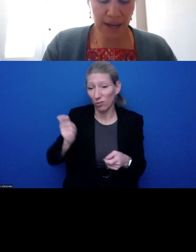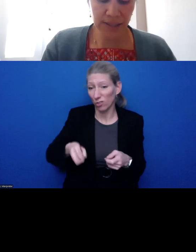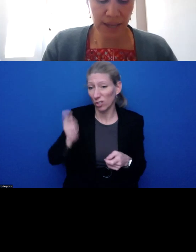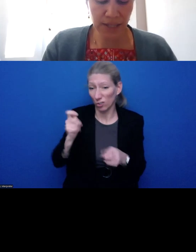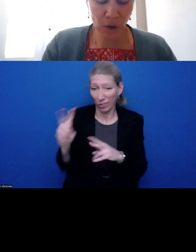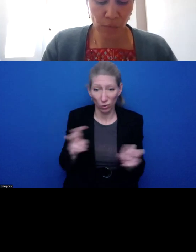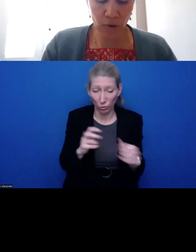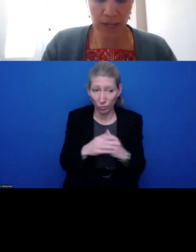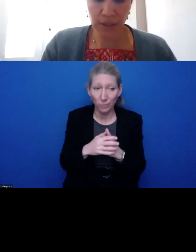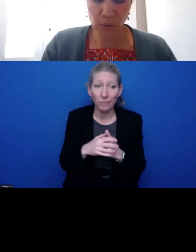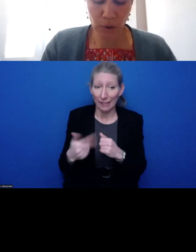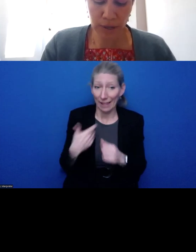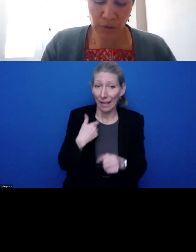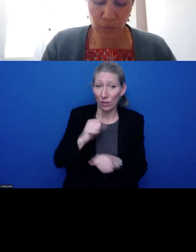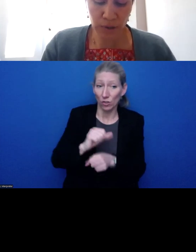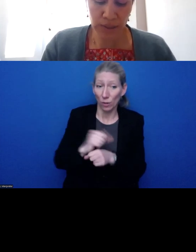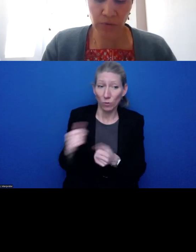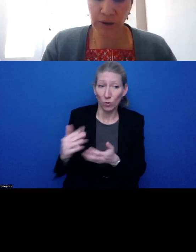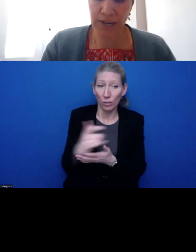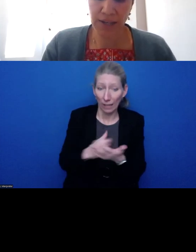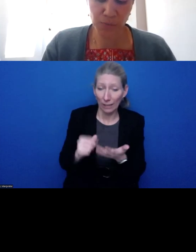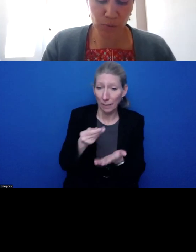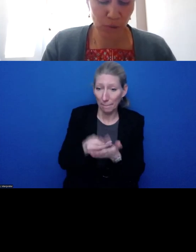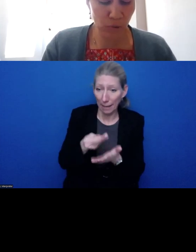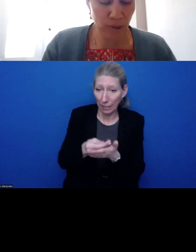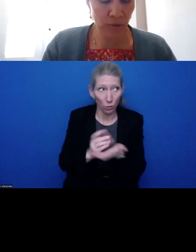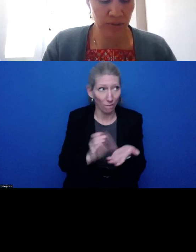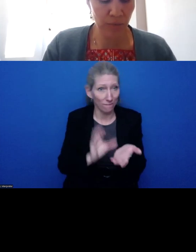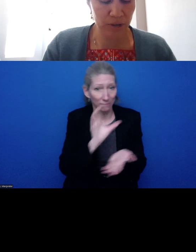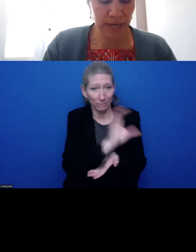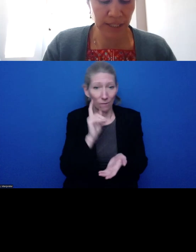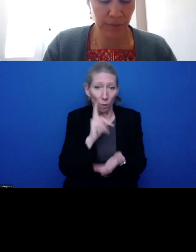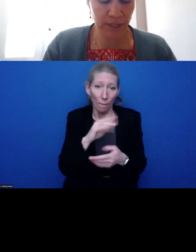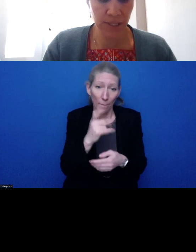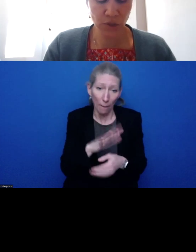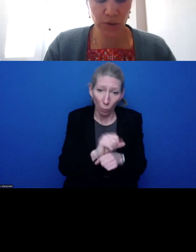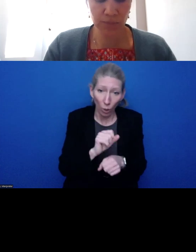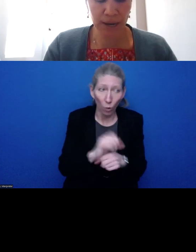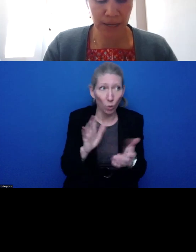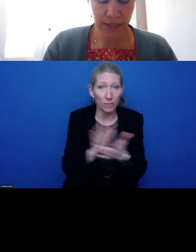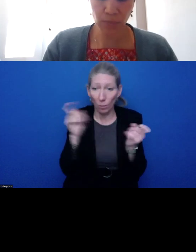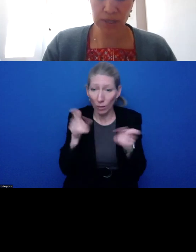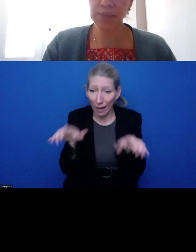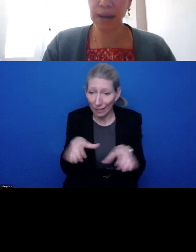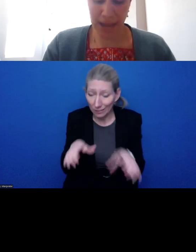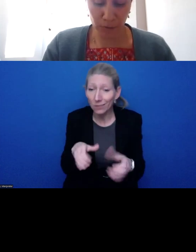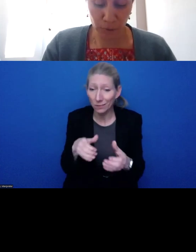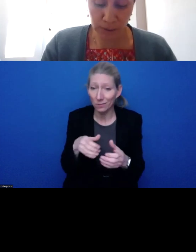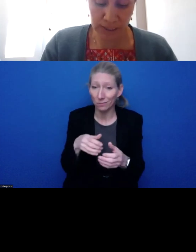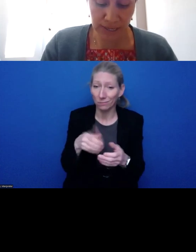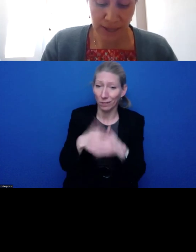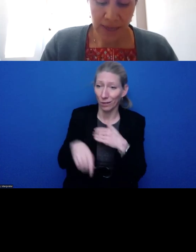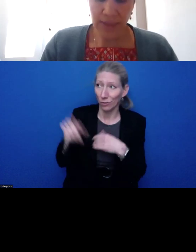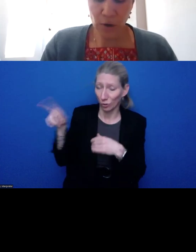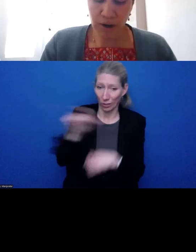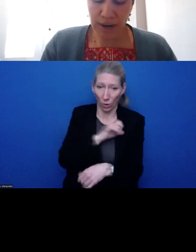They had the task of collecting quotas of money to finance public works or ceremonial activities instructed by the municipal